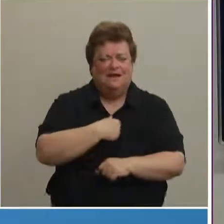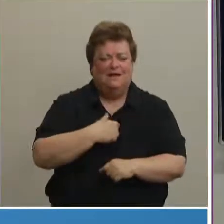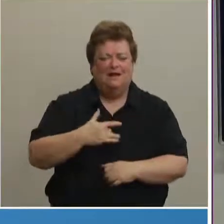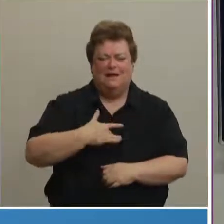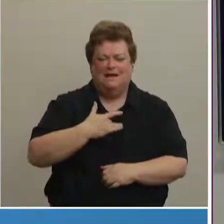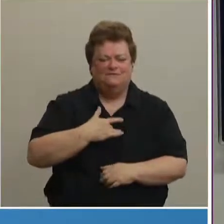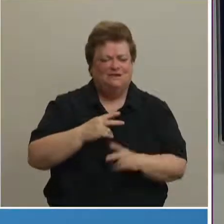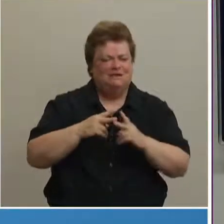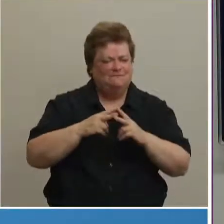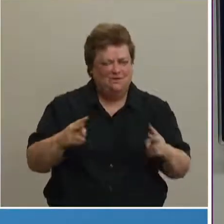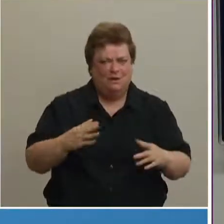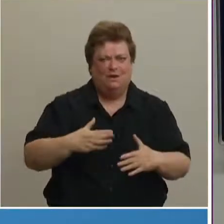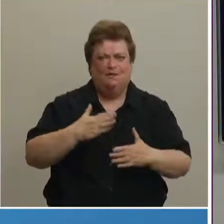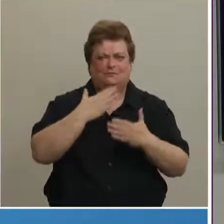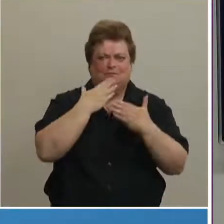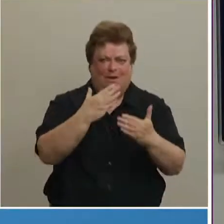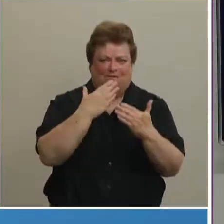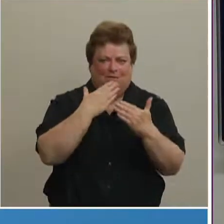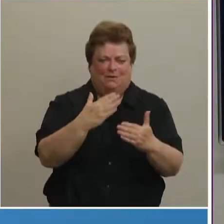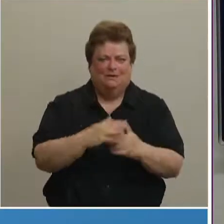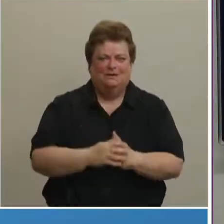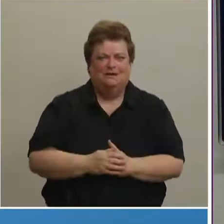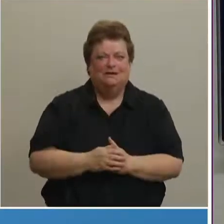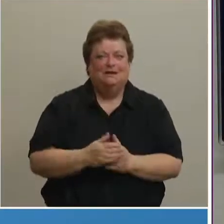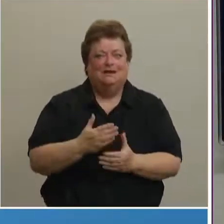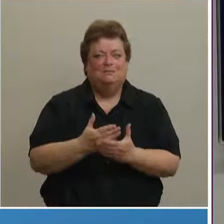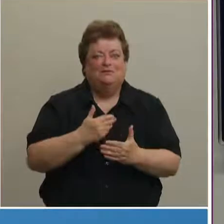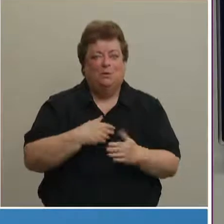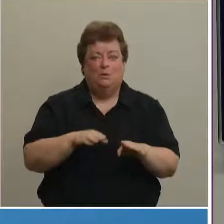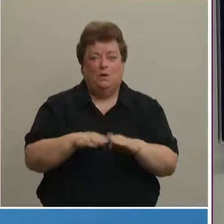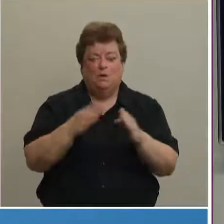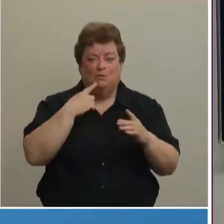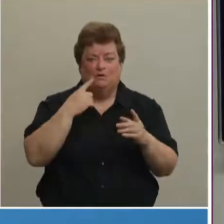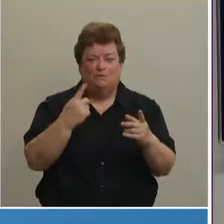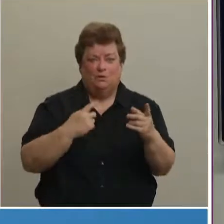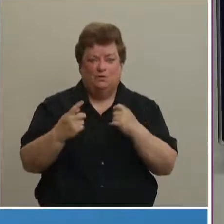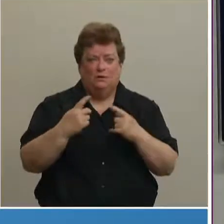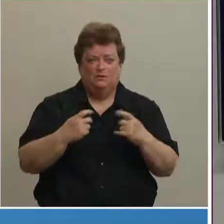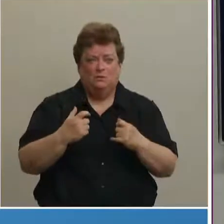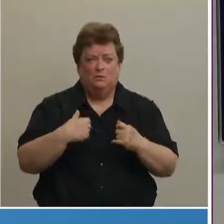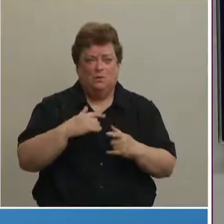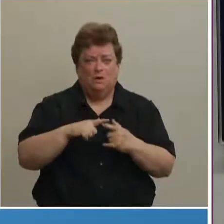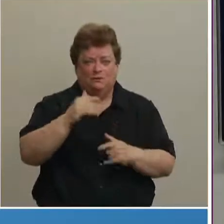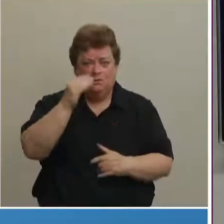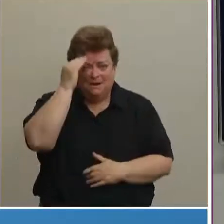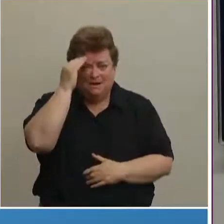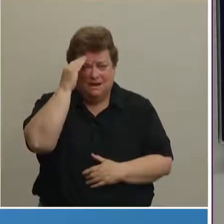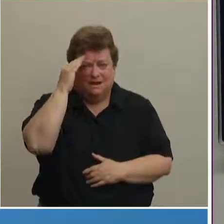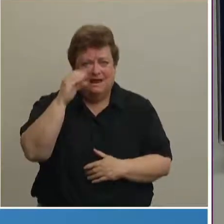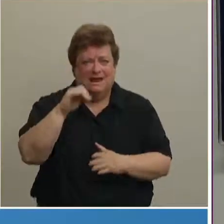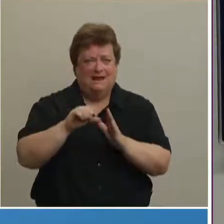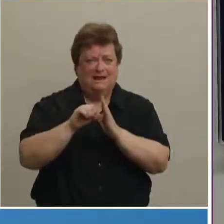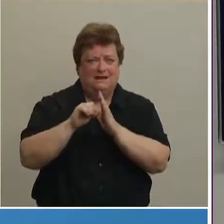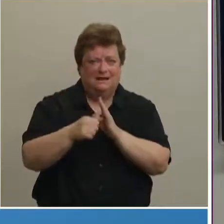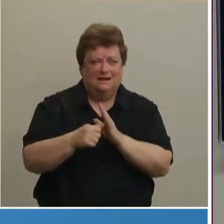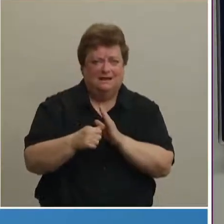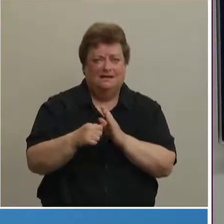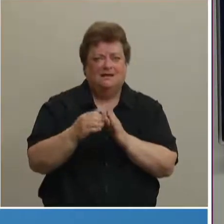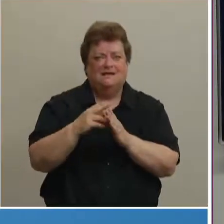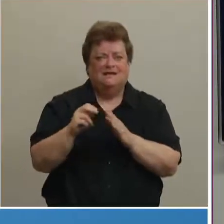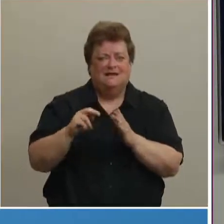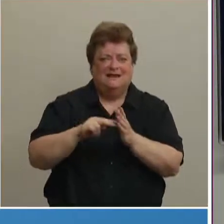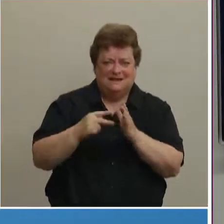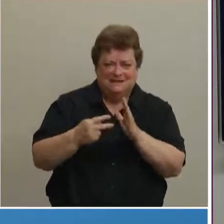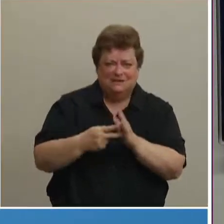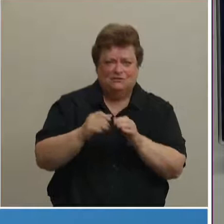am feeling grateful. Now, before we open things up for questions, we do want to acknowledge and amplify some of the very